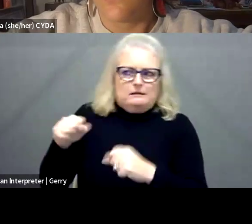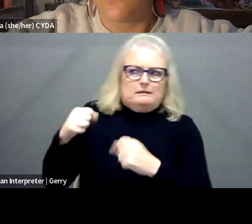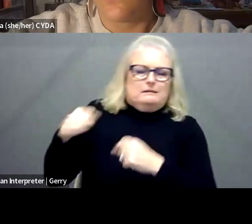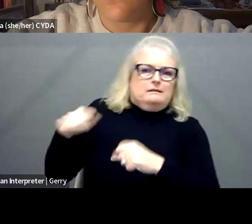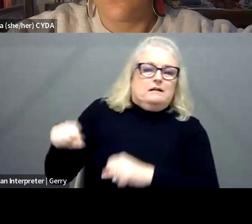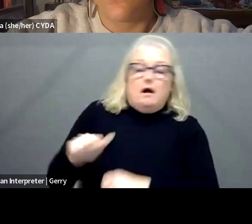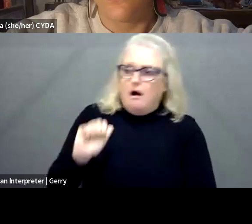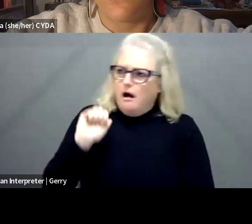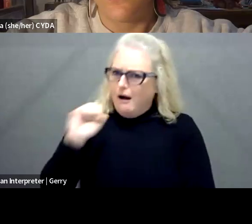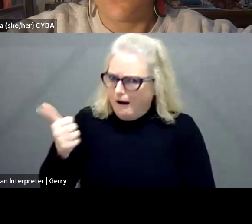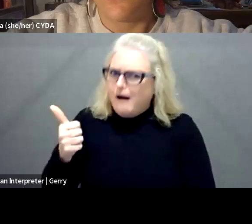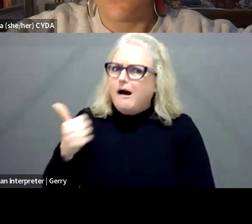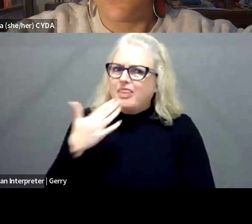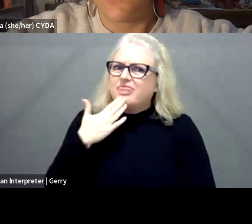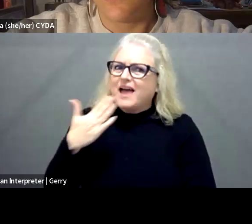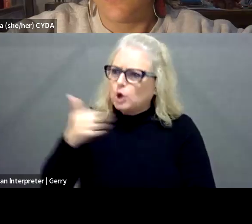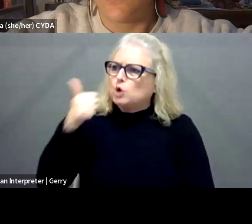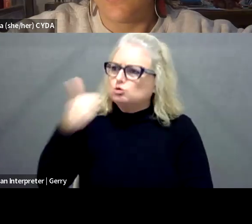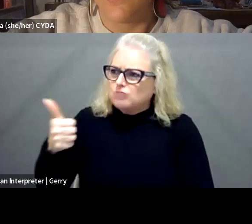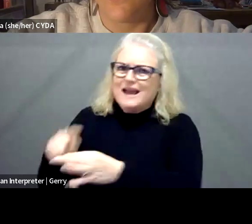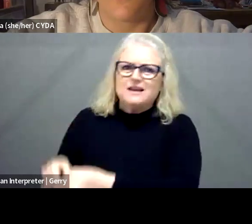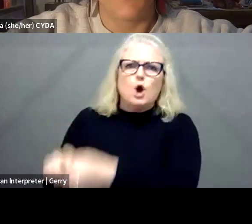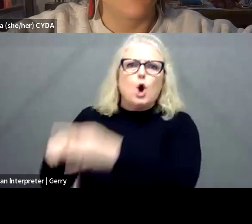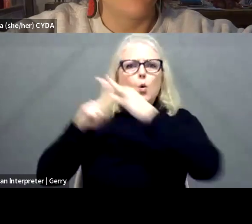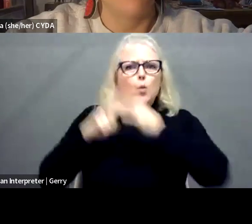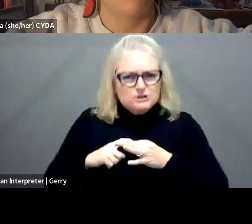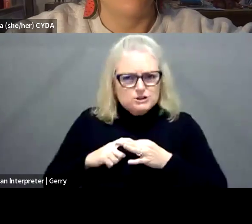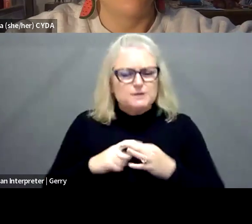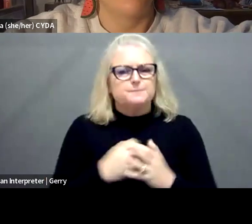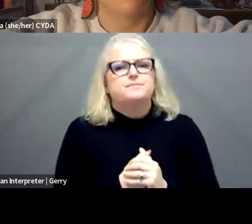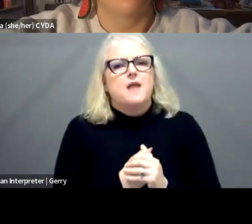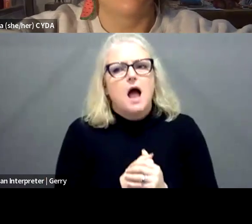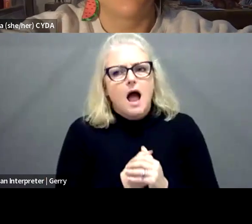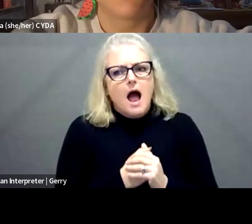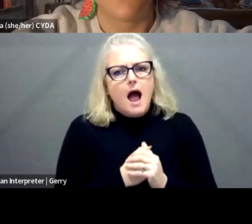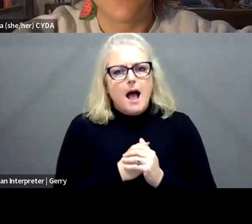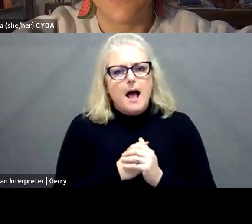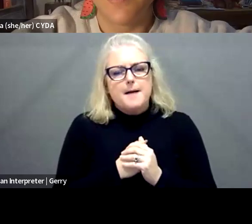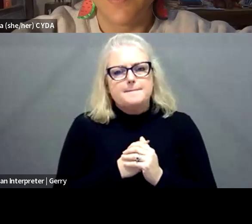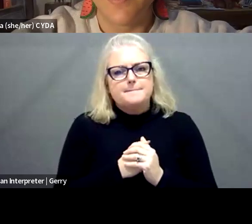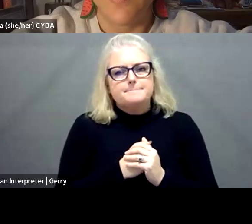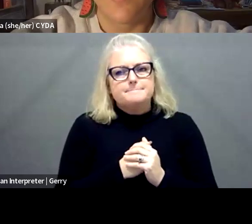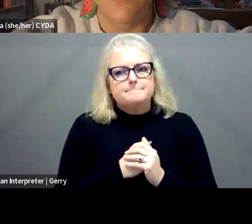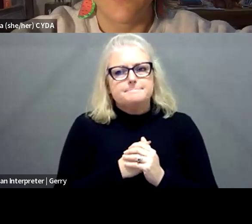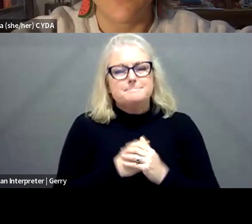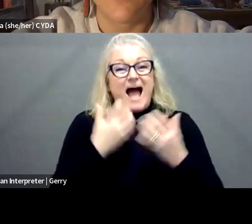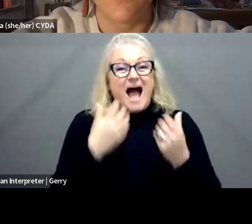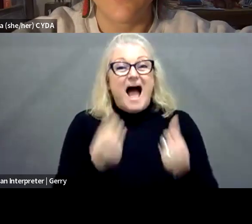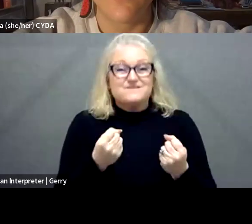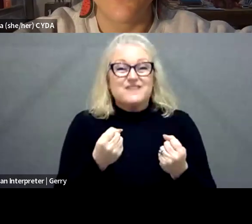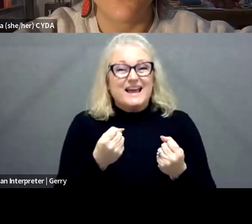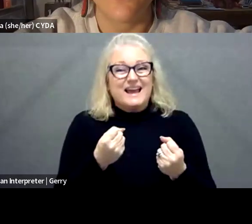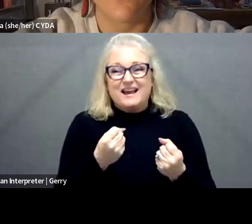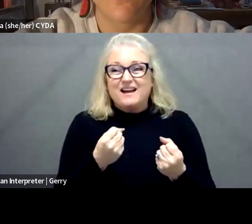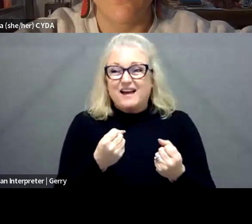such a great question. I think it really speaks to the need of having that diverse representation that